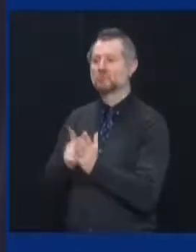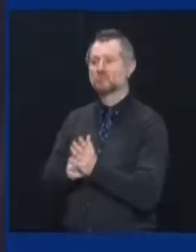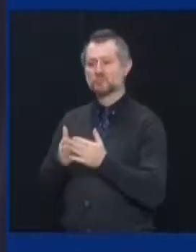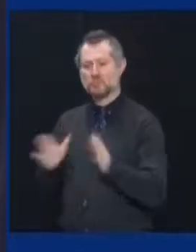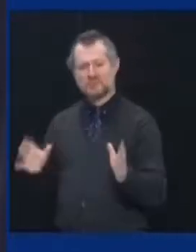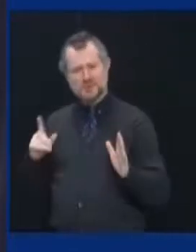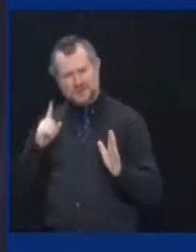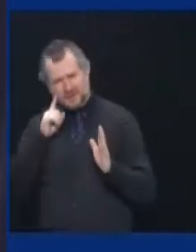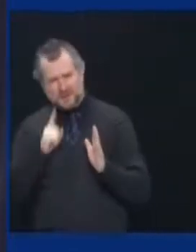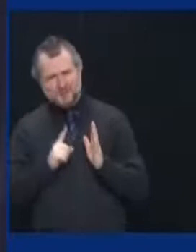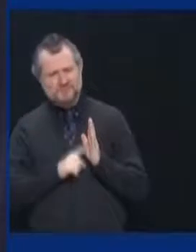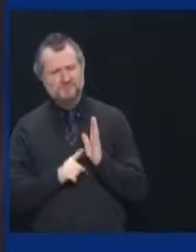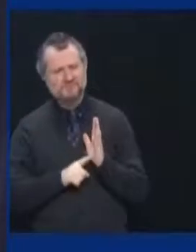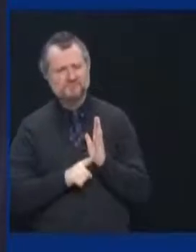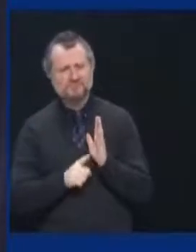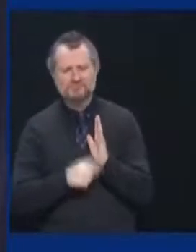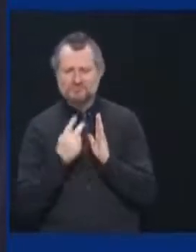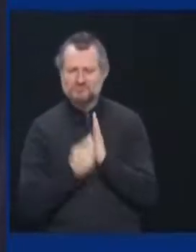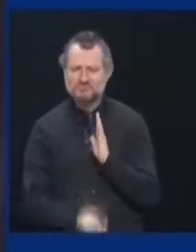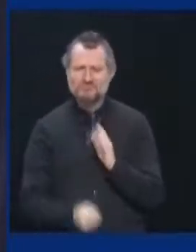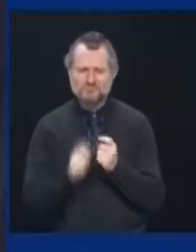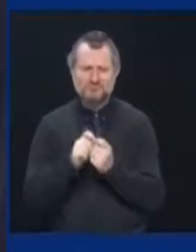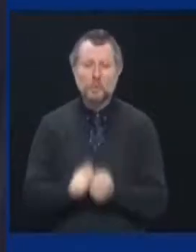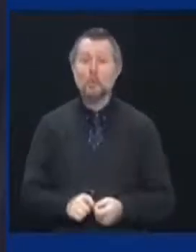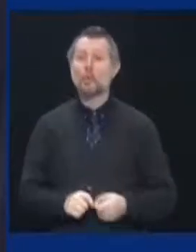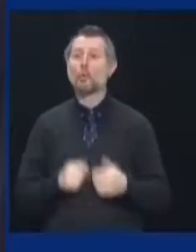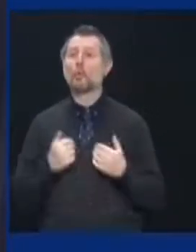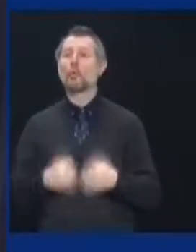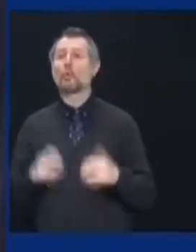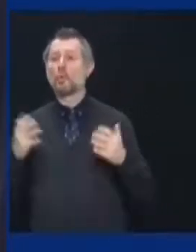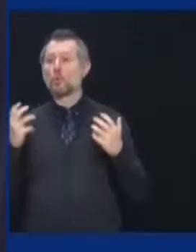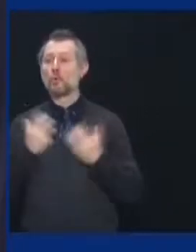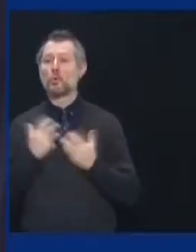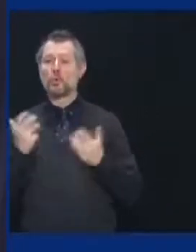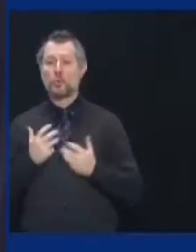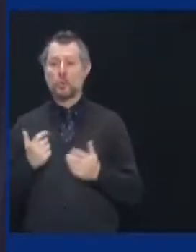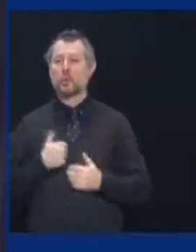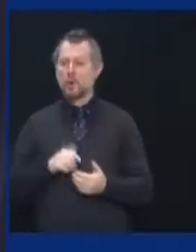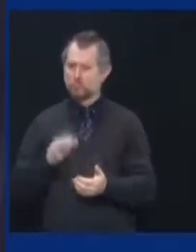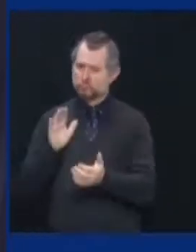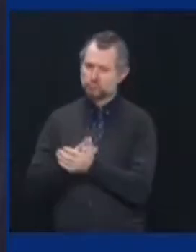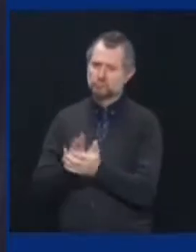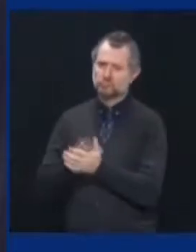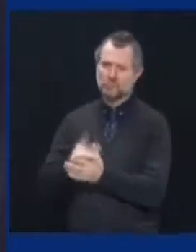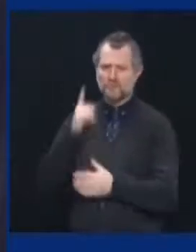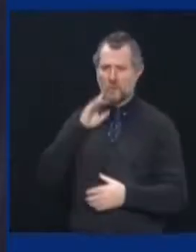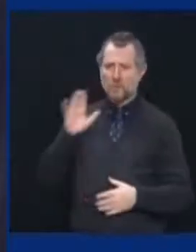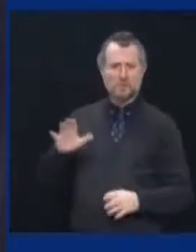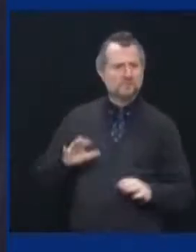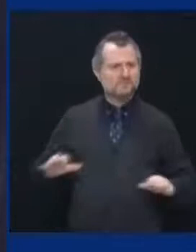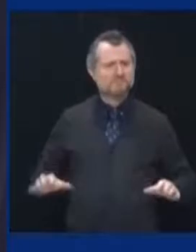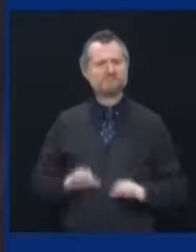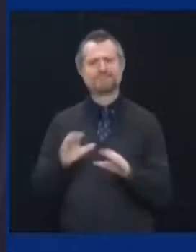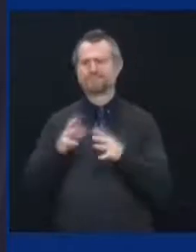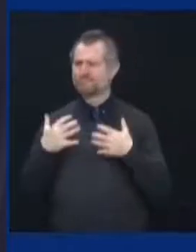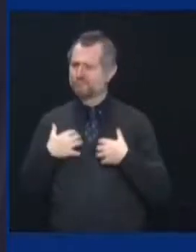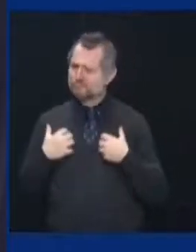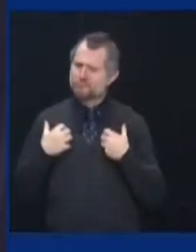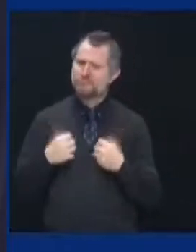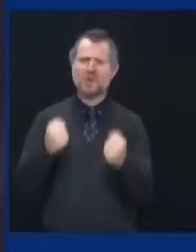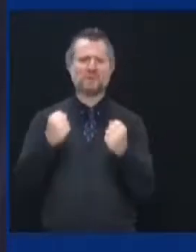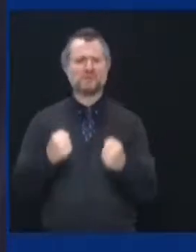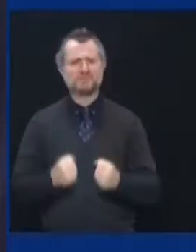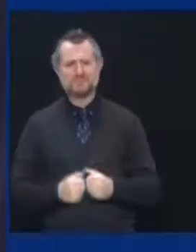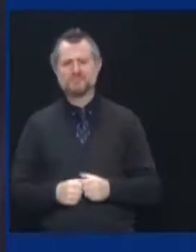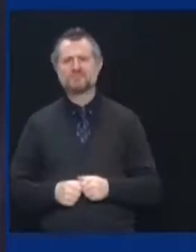of her action, and I applaud the Attorney General for her courage. You know, it's hard